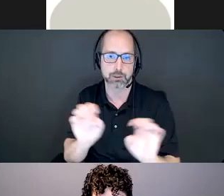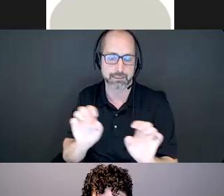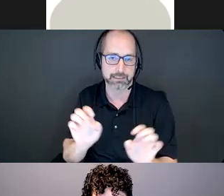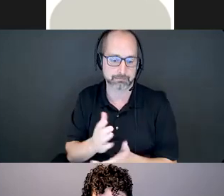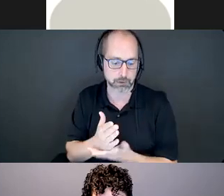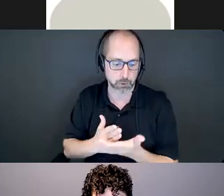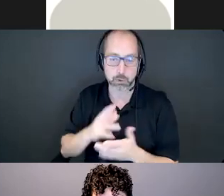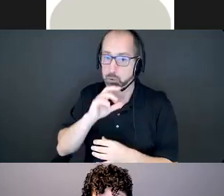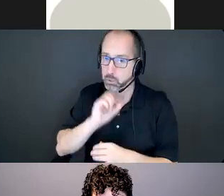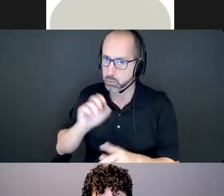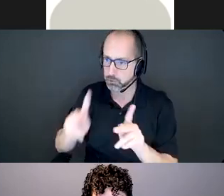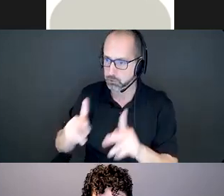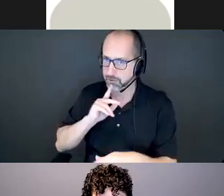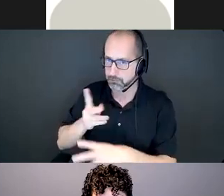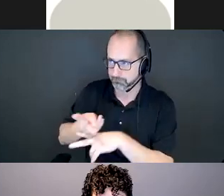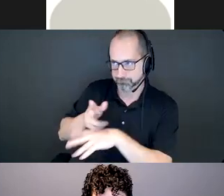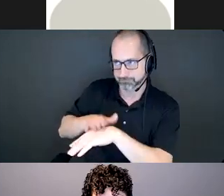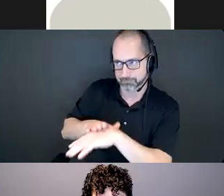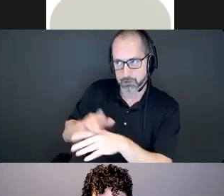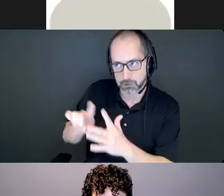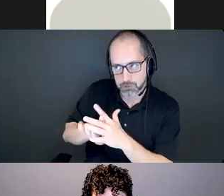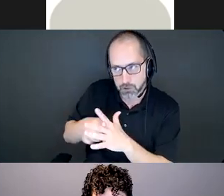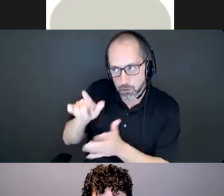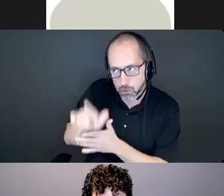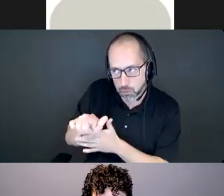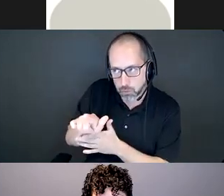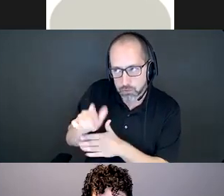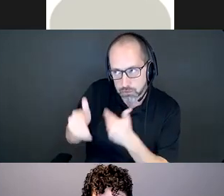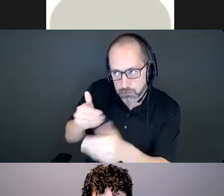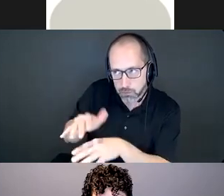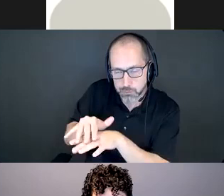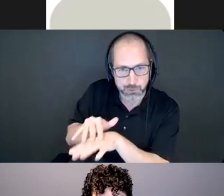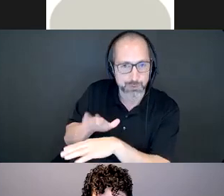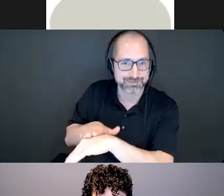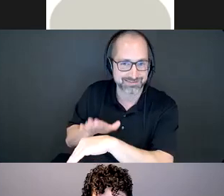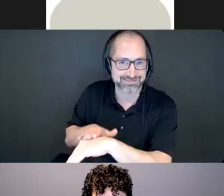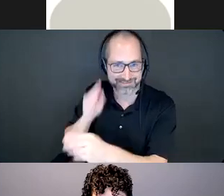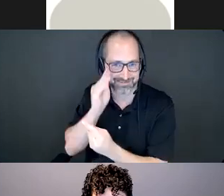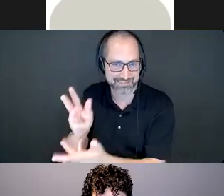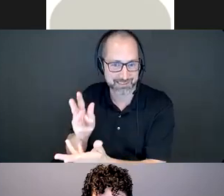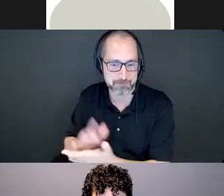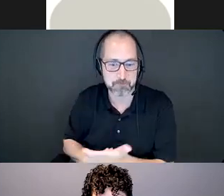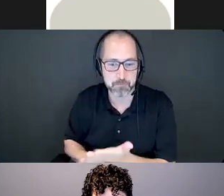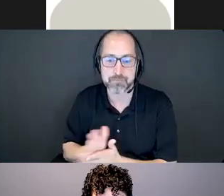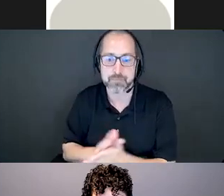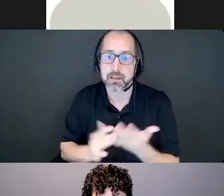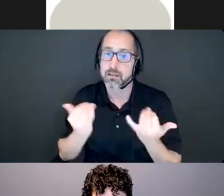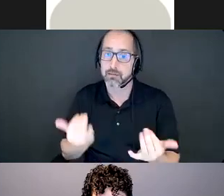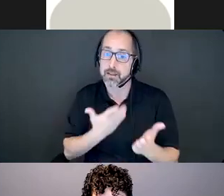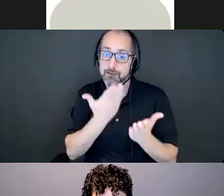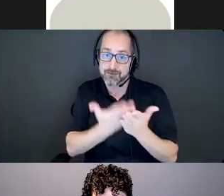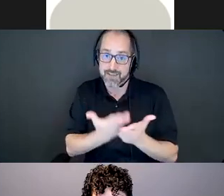to encourage them to start low and go slow. So here's the fact sheet that you can download that from the